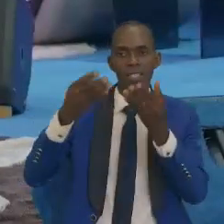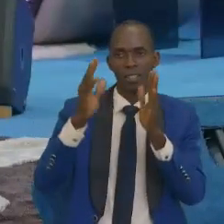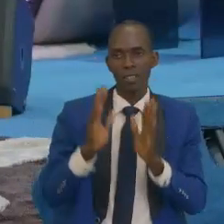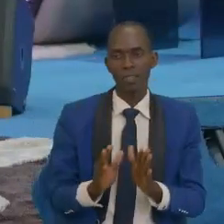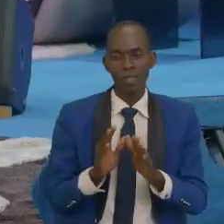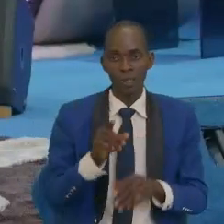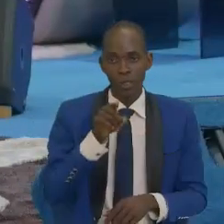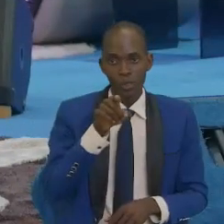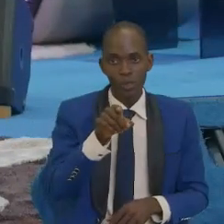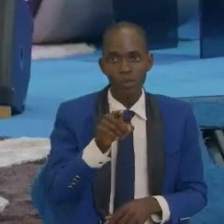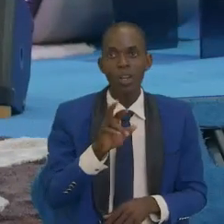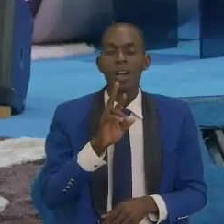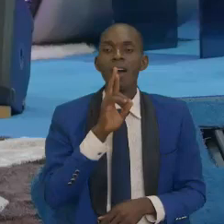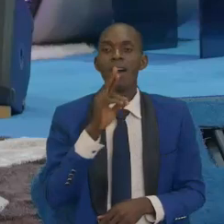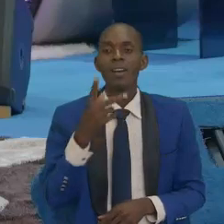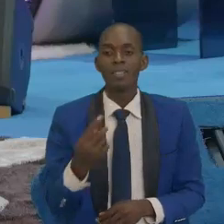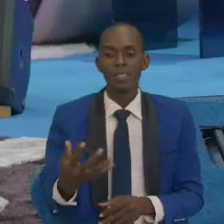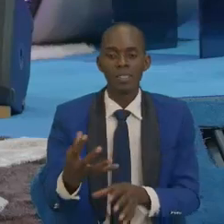You are the taker.